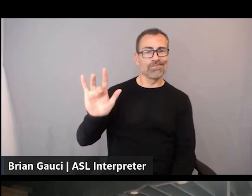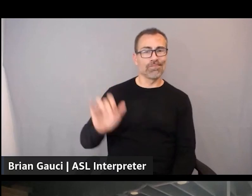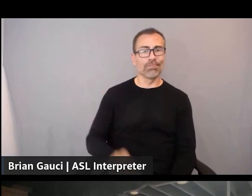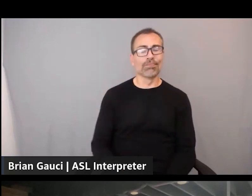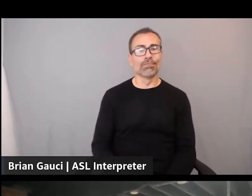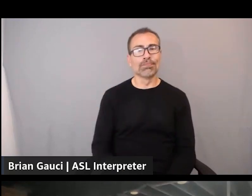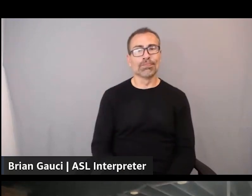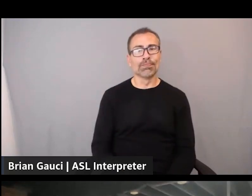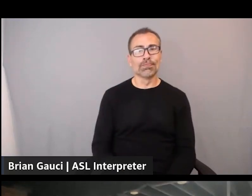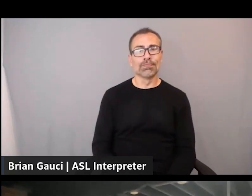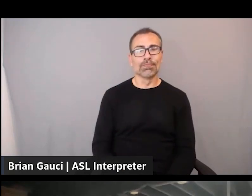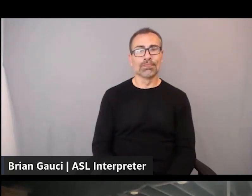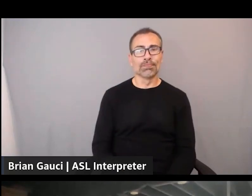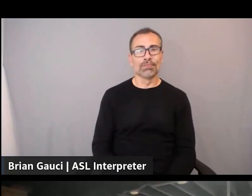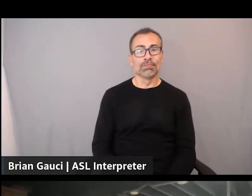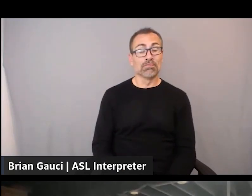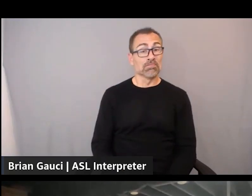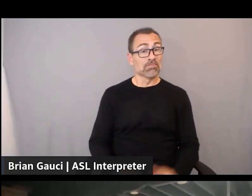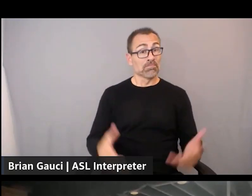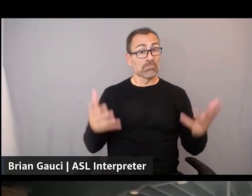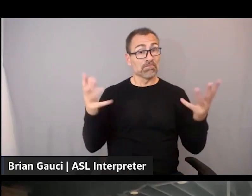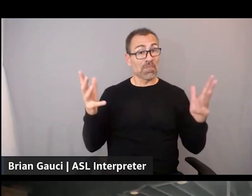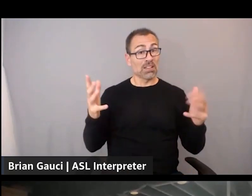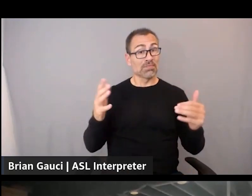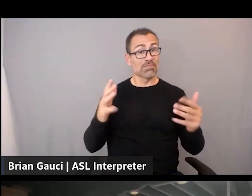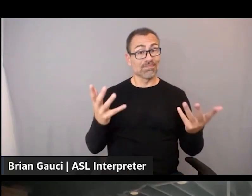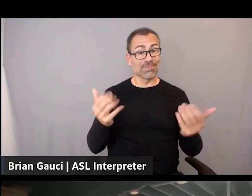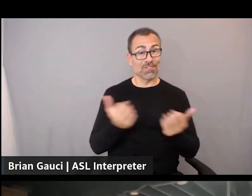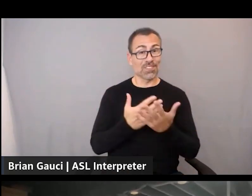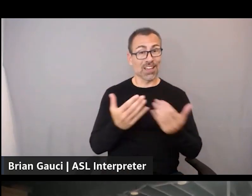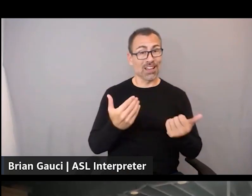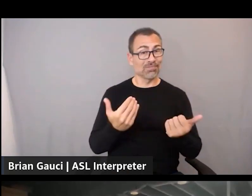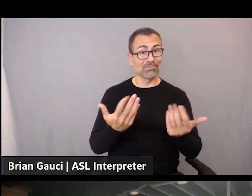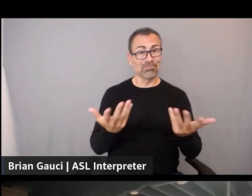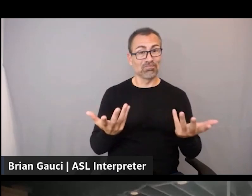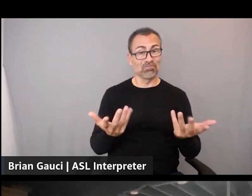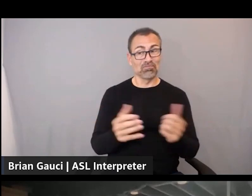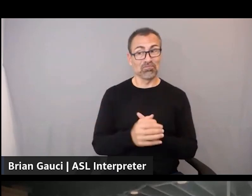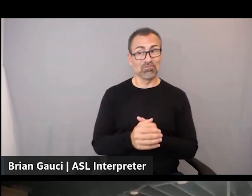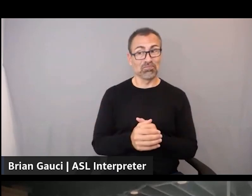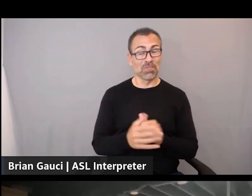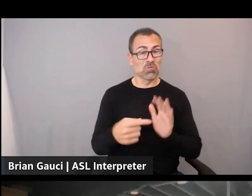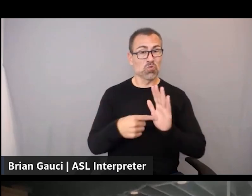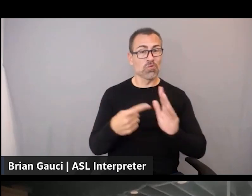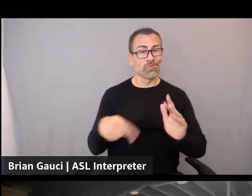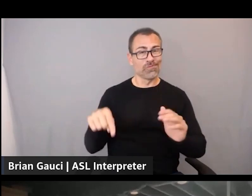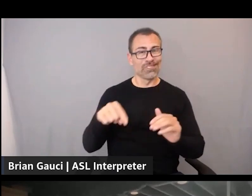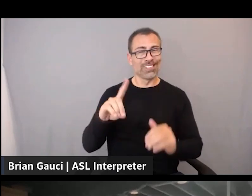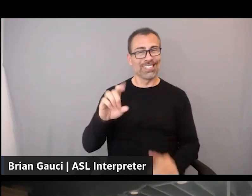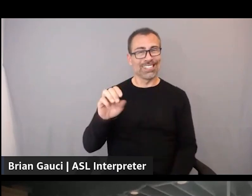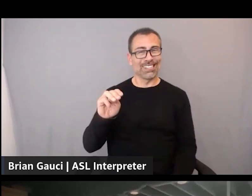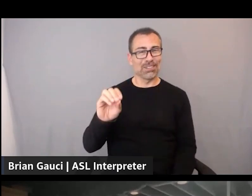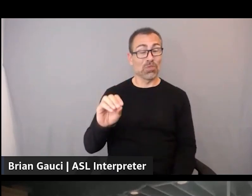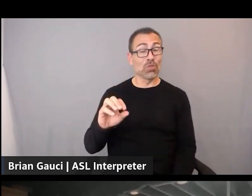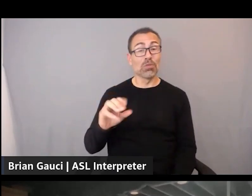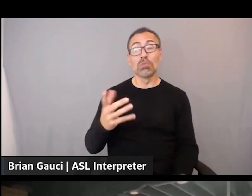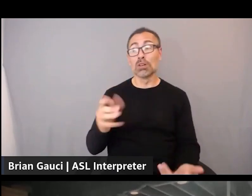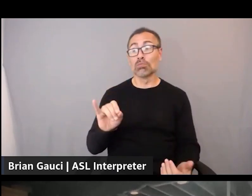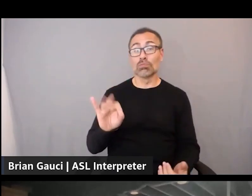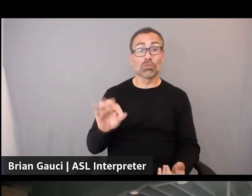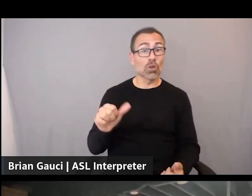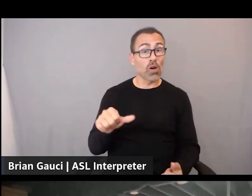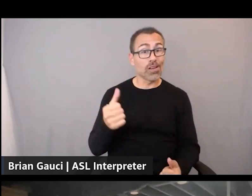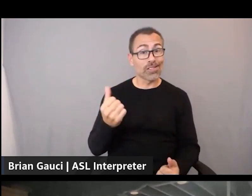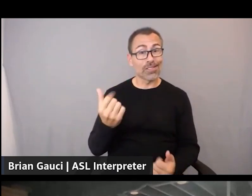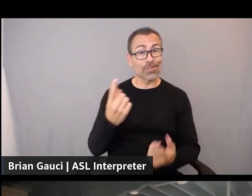So yeah, with that, I mean, that's all I had to show for the demo. But if there are any other